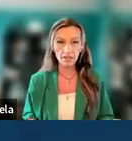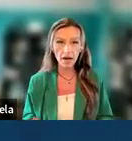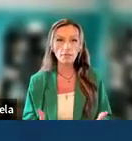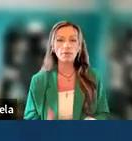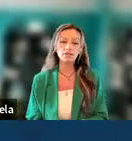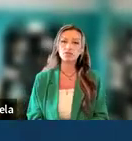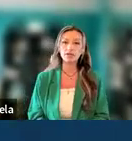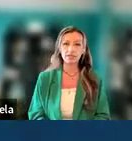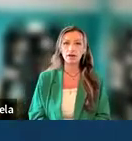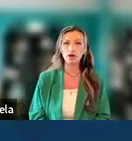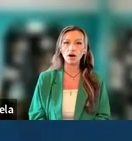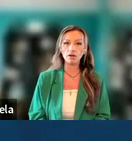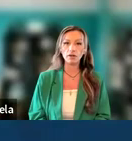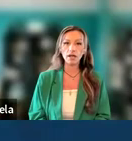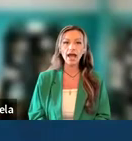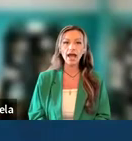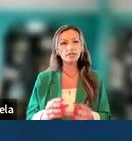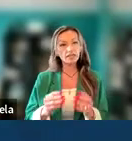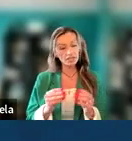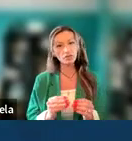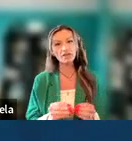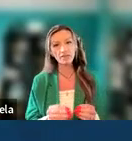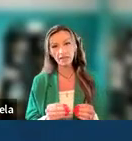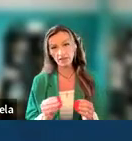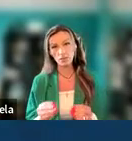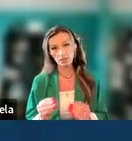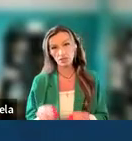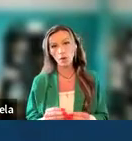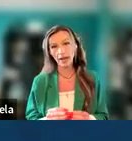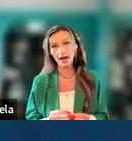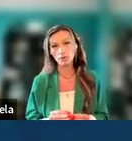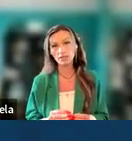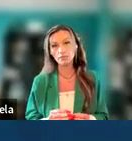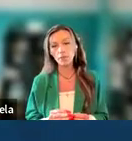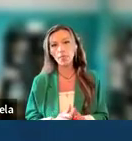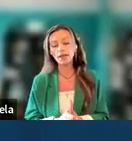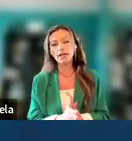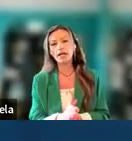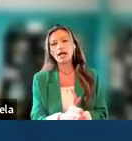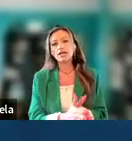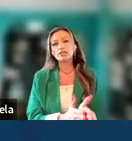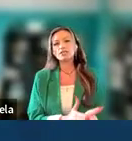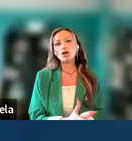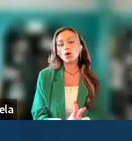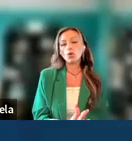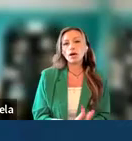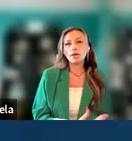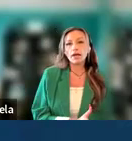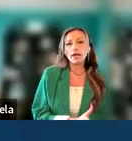to succumb to drugs and alcohol, and to literally feeling there was no way out.